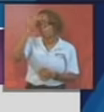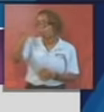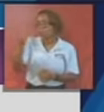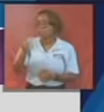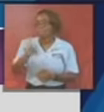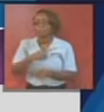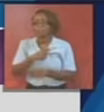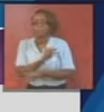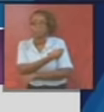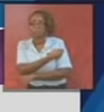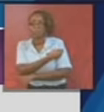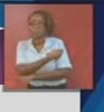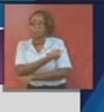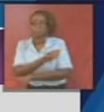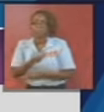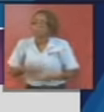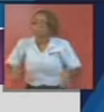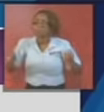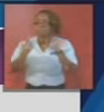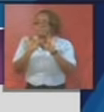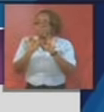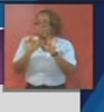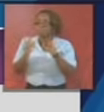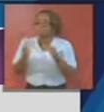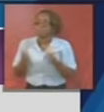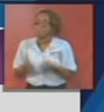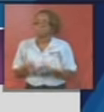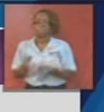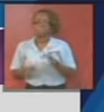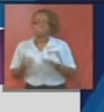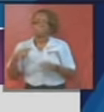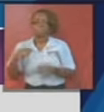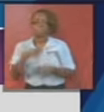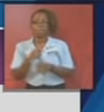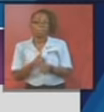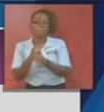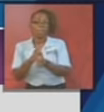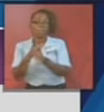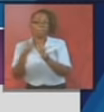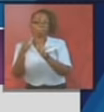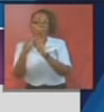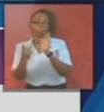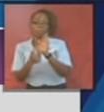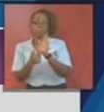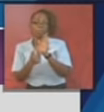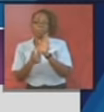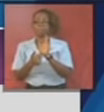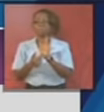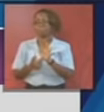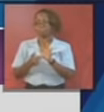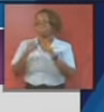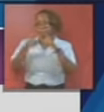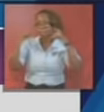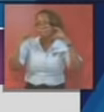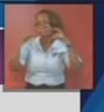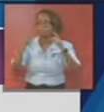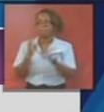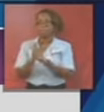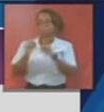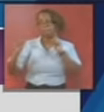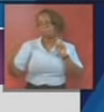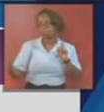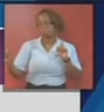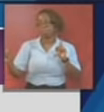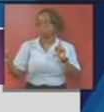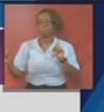we can follow the COVID-19 protocols like mask wearing and social distancing to prevent the virus